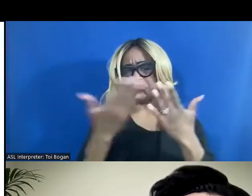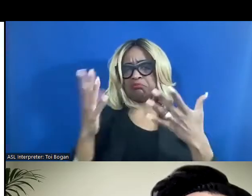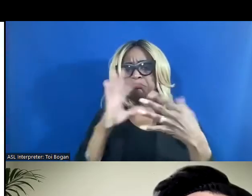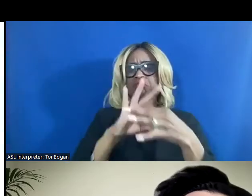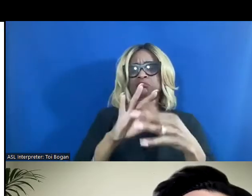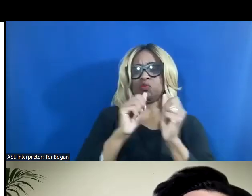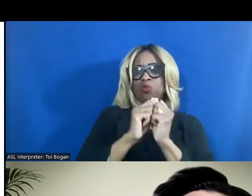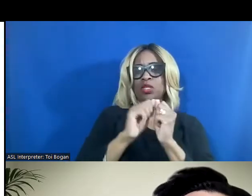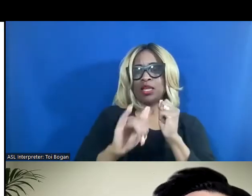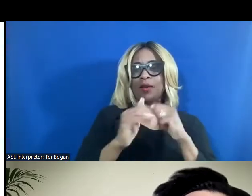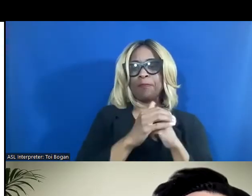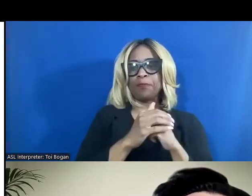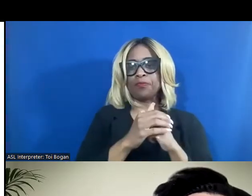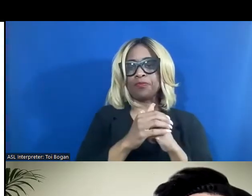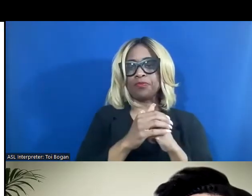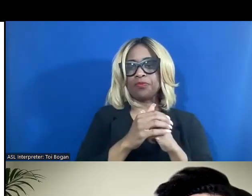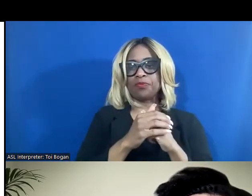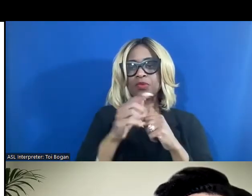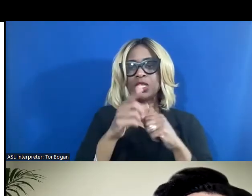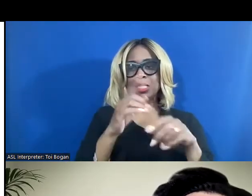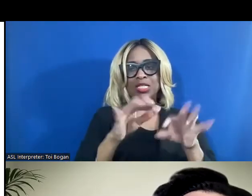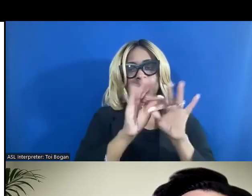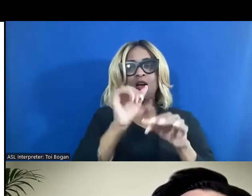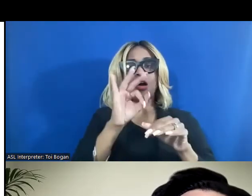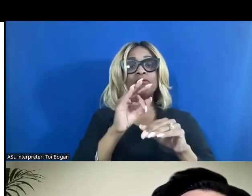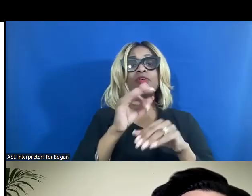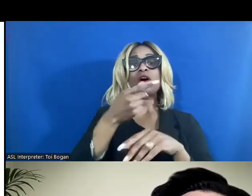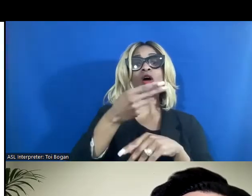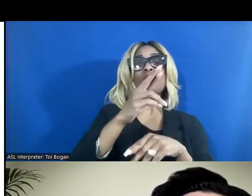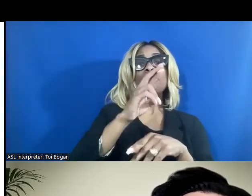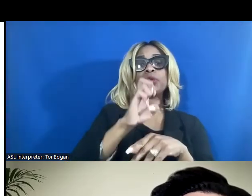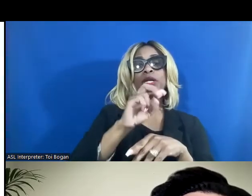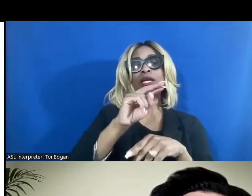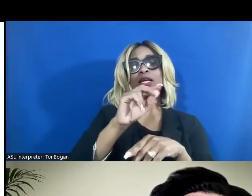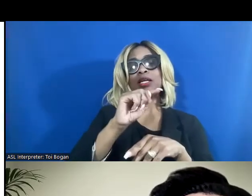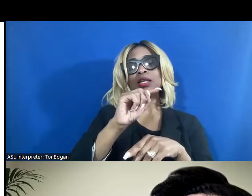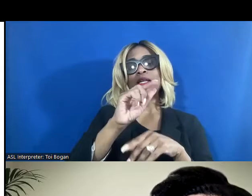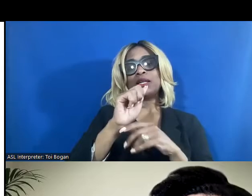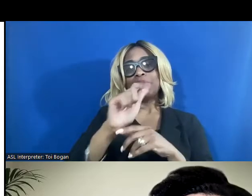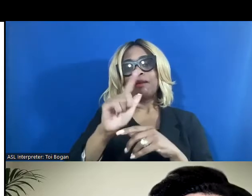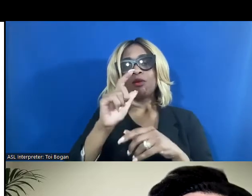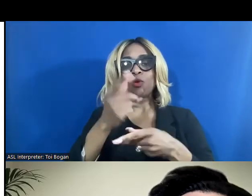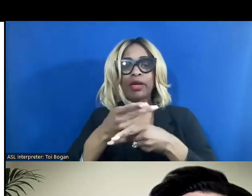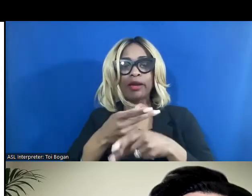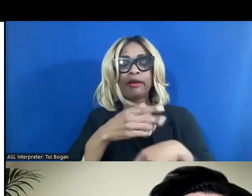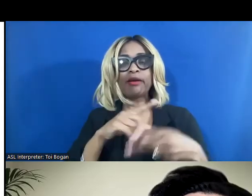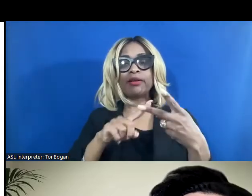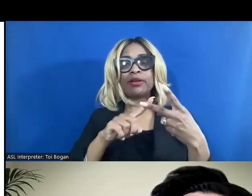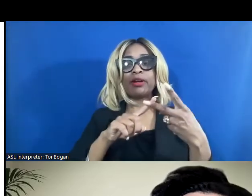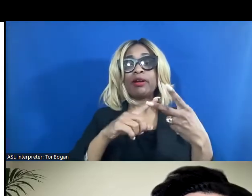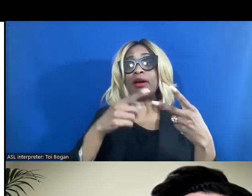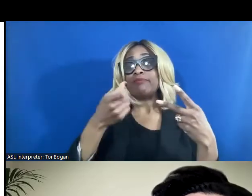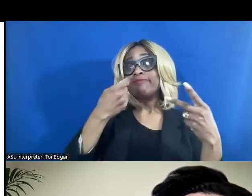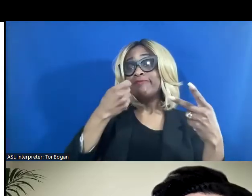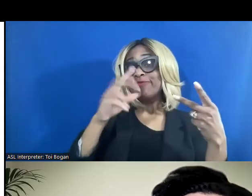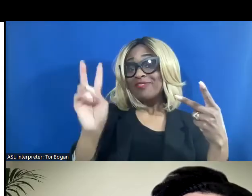that in terms of the significance of prenatal care, the significance of prenatal vitamins,